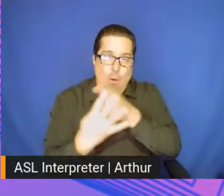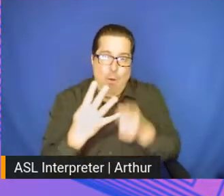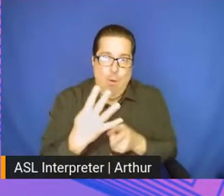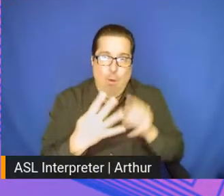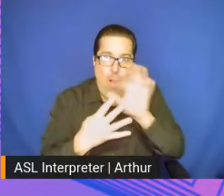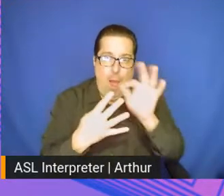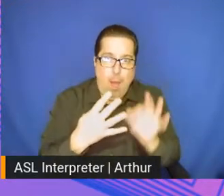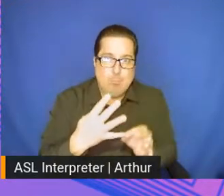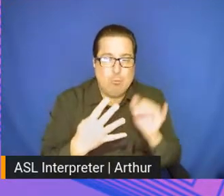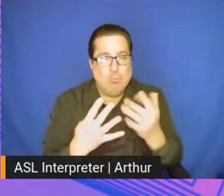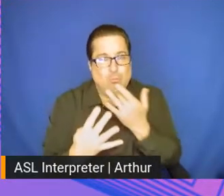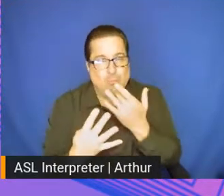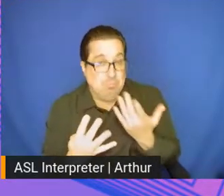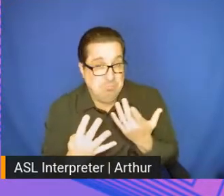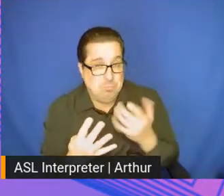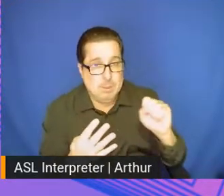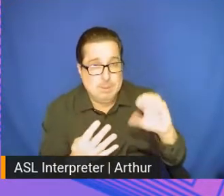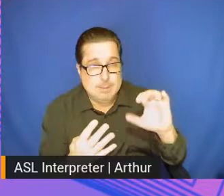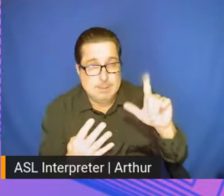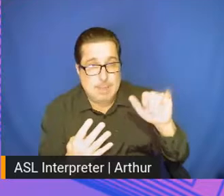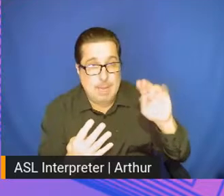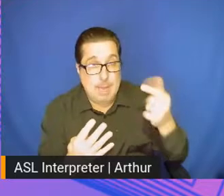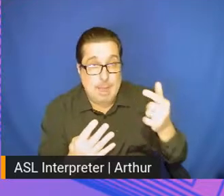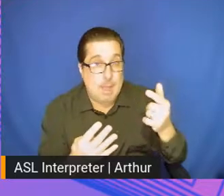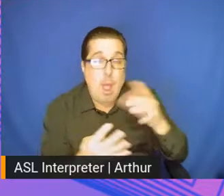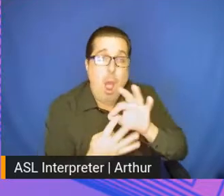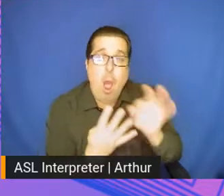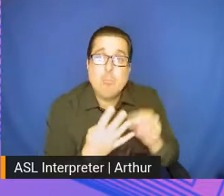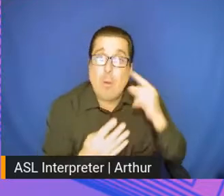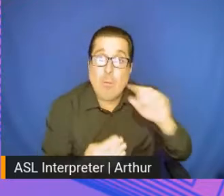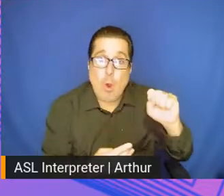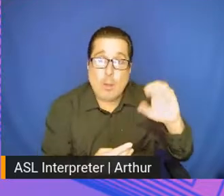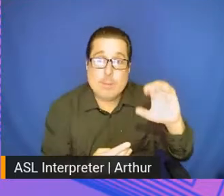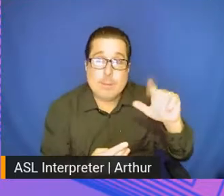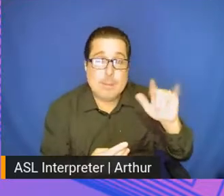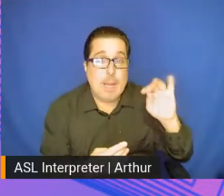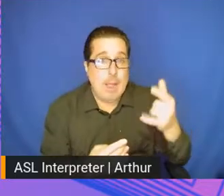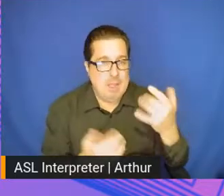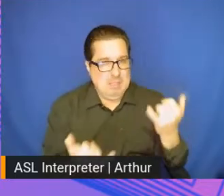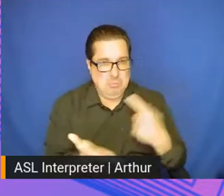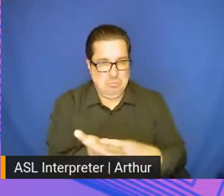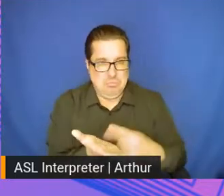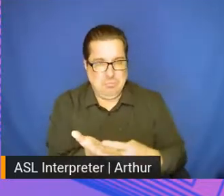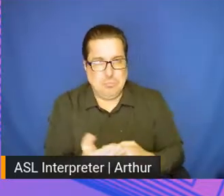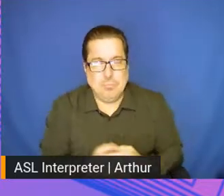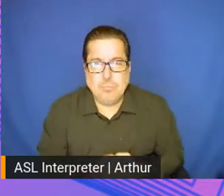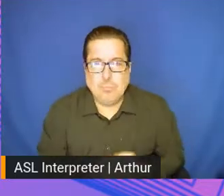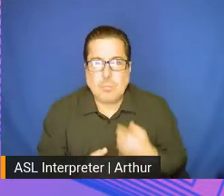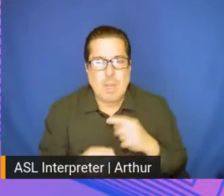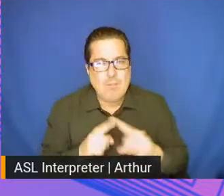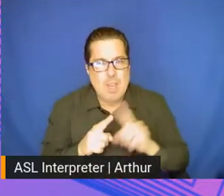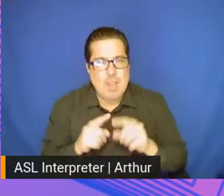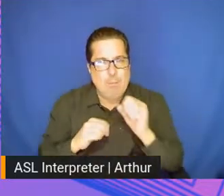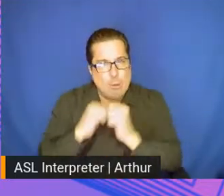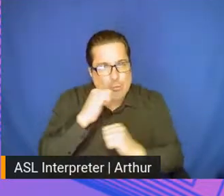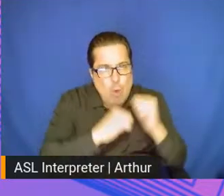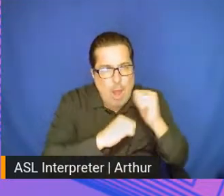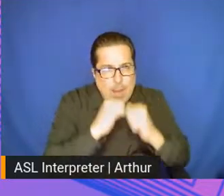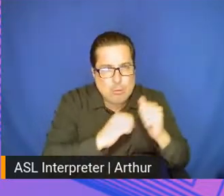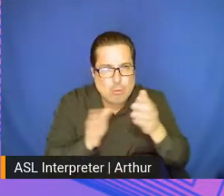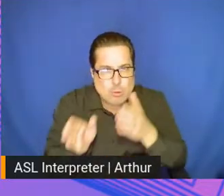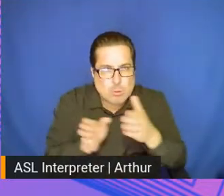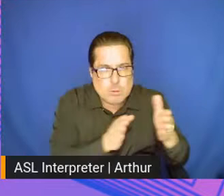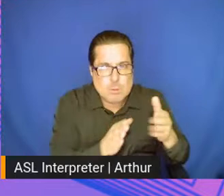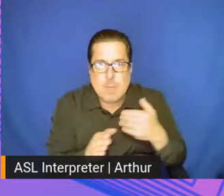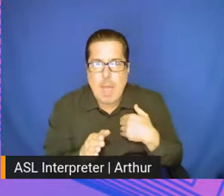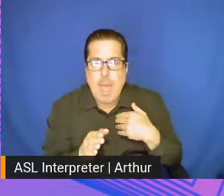scaling, I want to talk about the options for scaling. With scaling, there's a variety of different strategies you can use for scaling. There's step scaling, which is